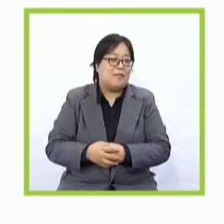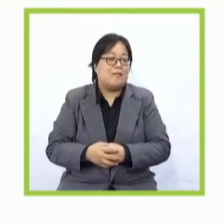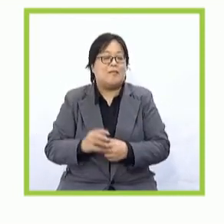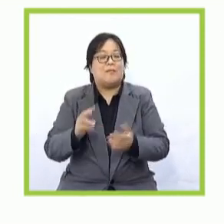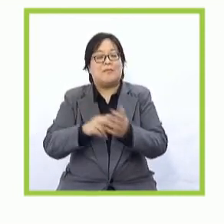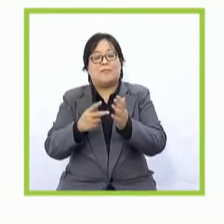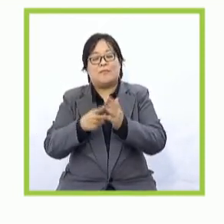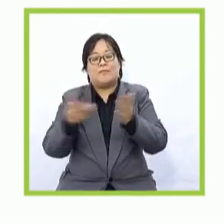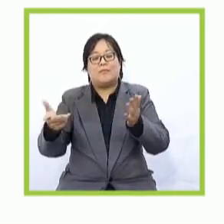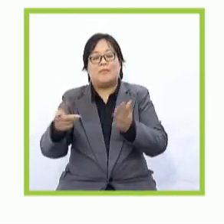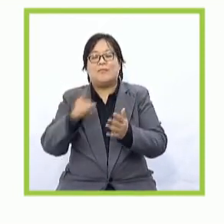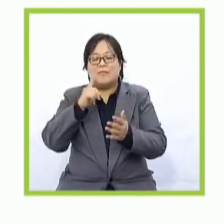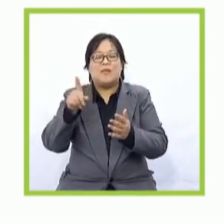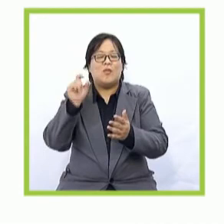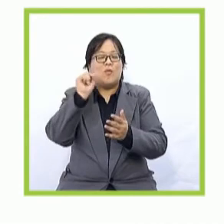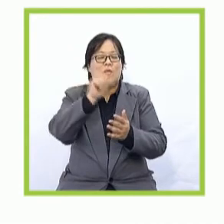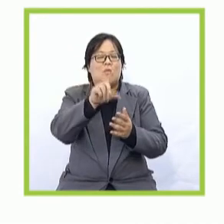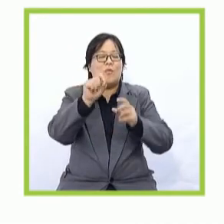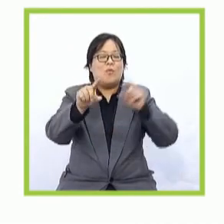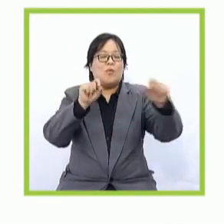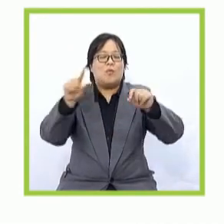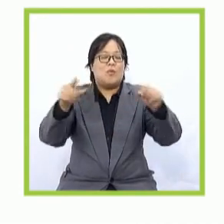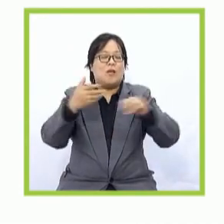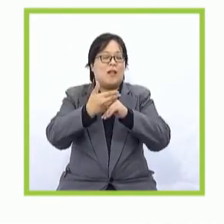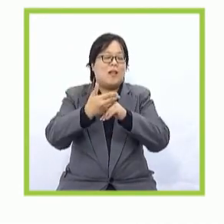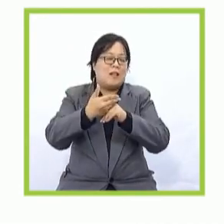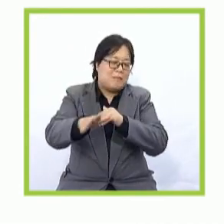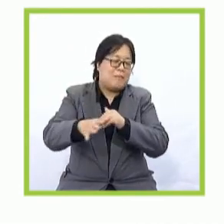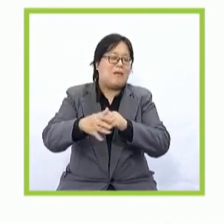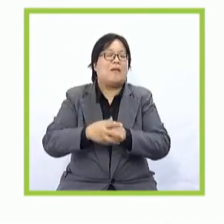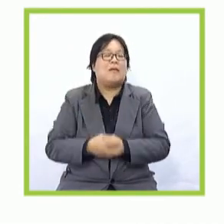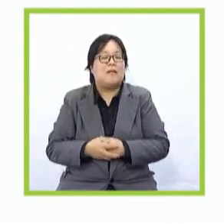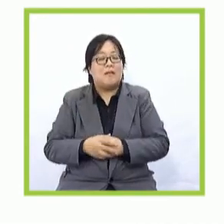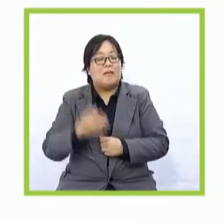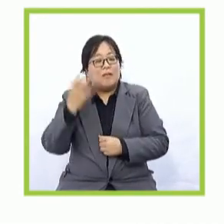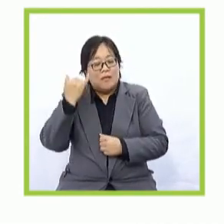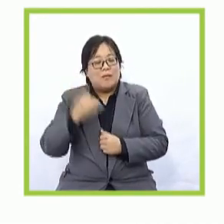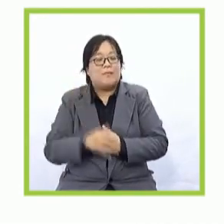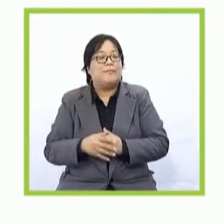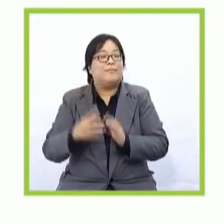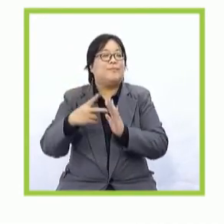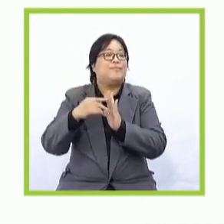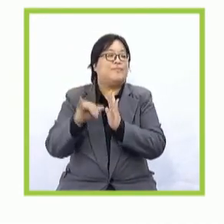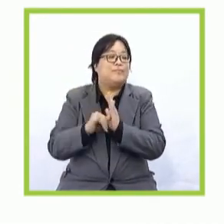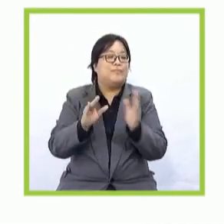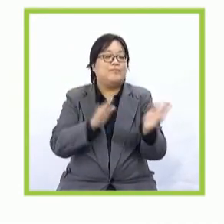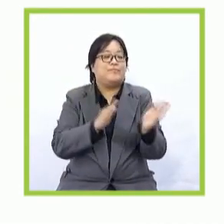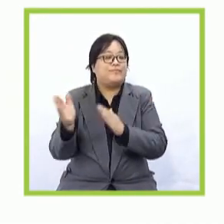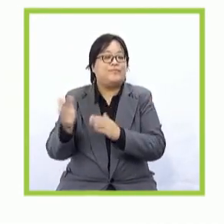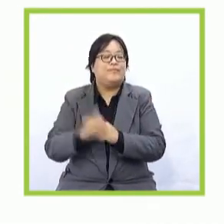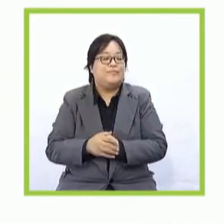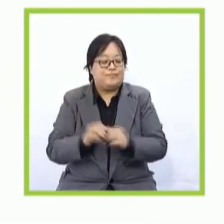often crises, after crises, because the politics shifts, because